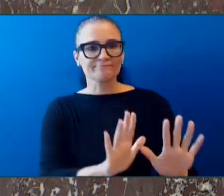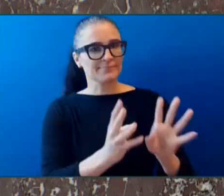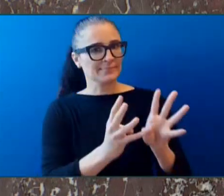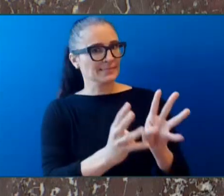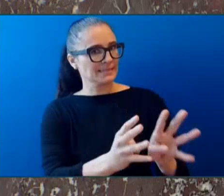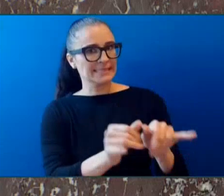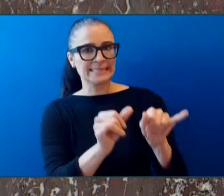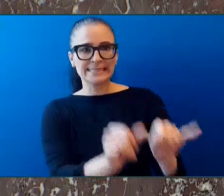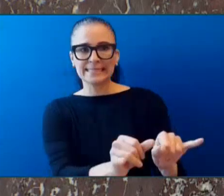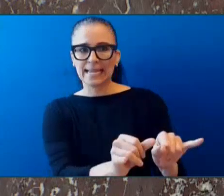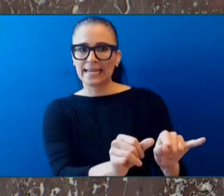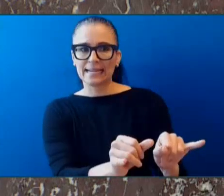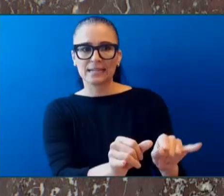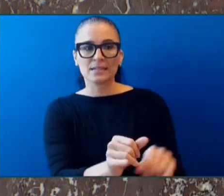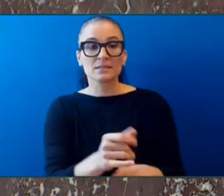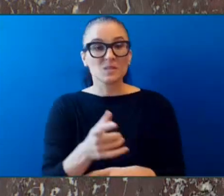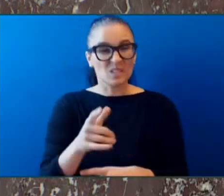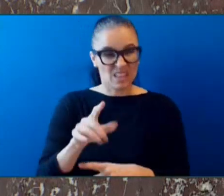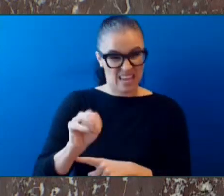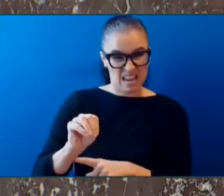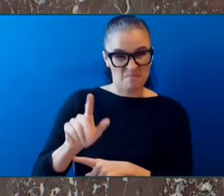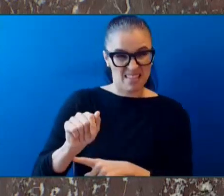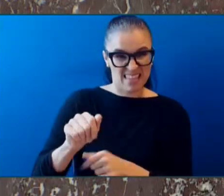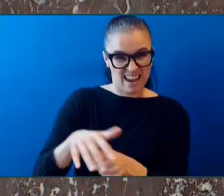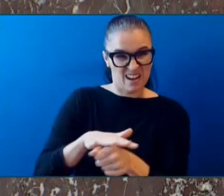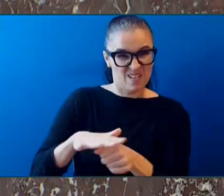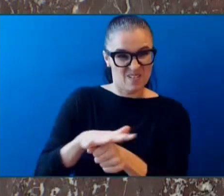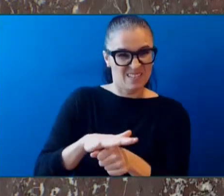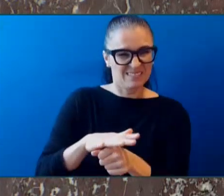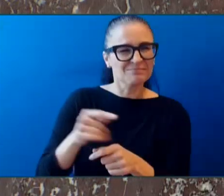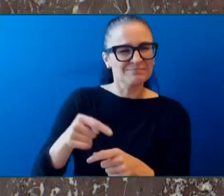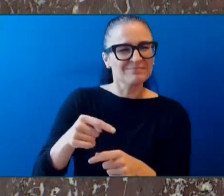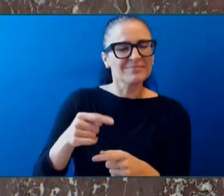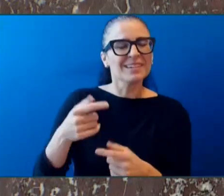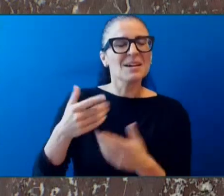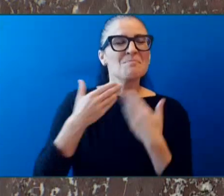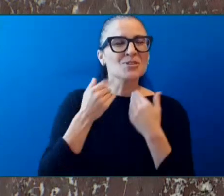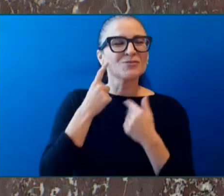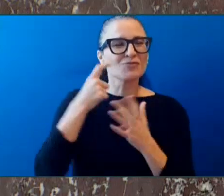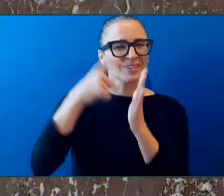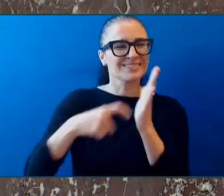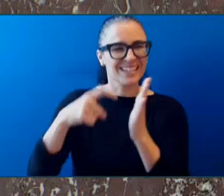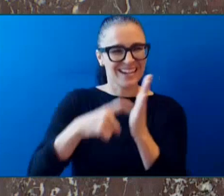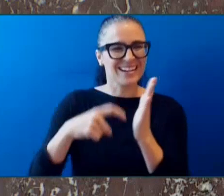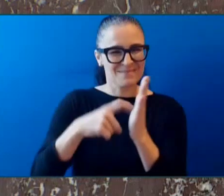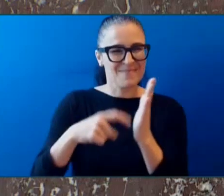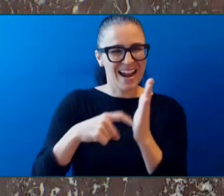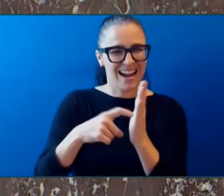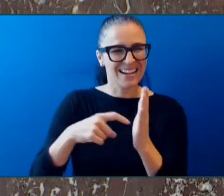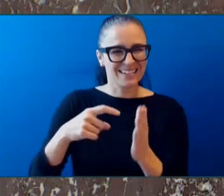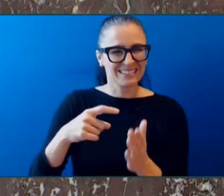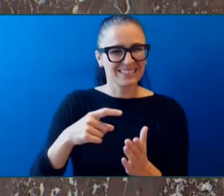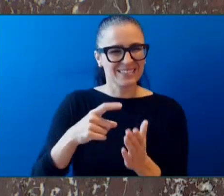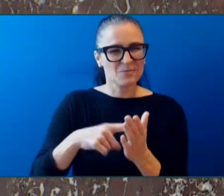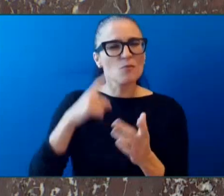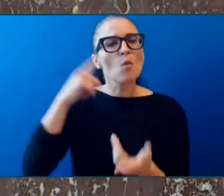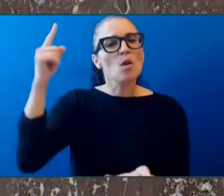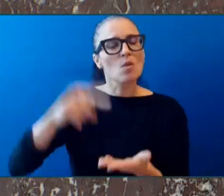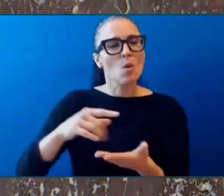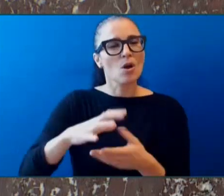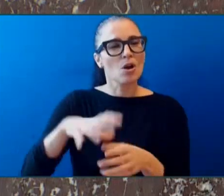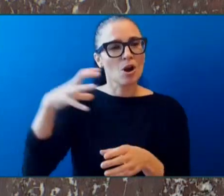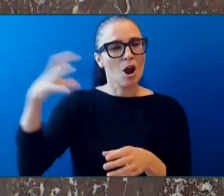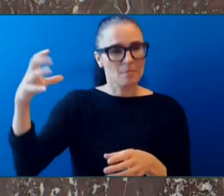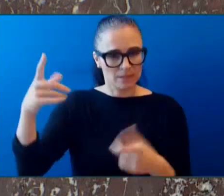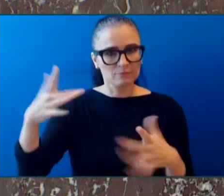Mines and Low Carbon Innovation, has met with people in the area on a number of occasions. We are continually monitoring. We are concerned,